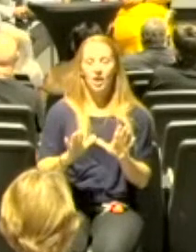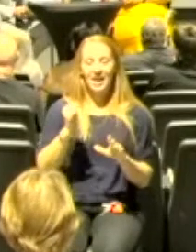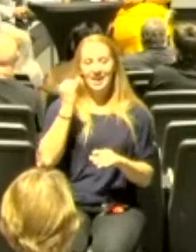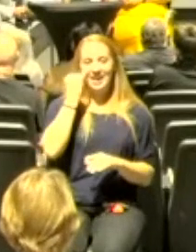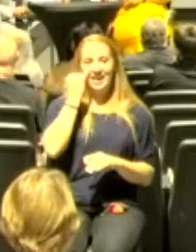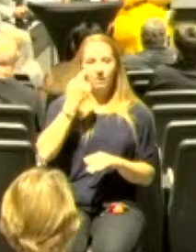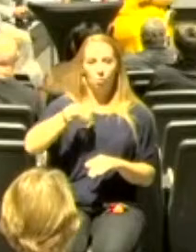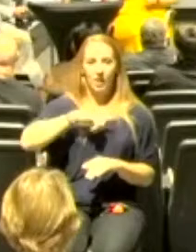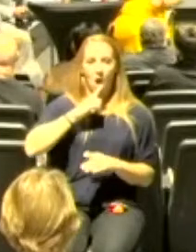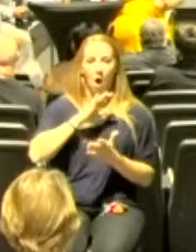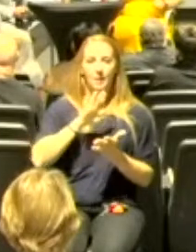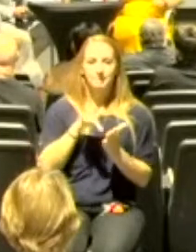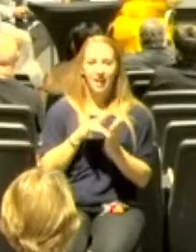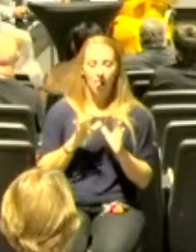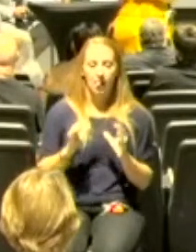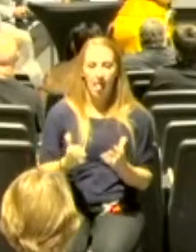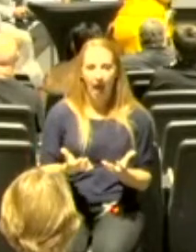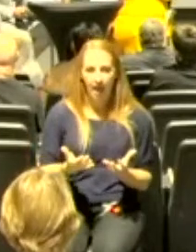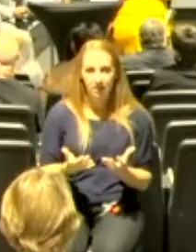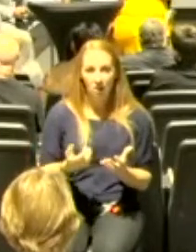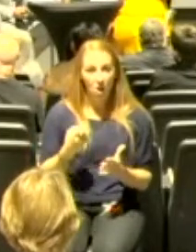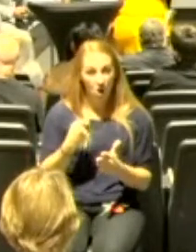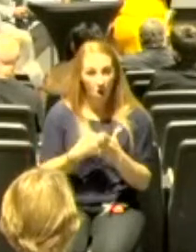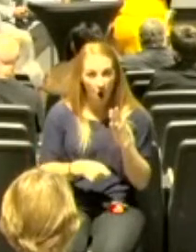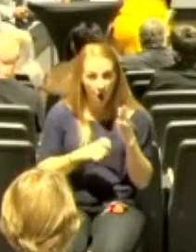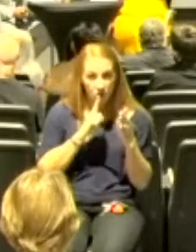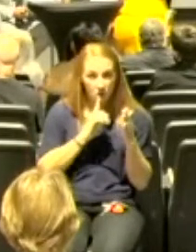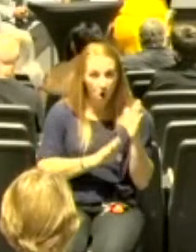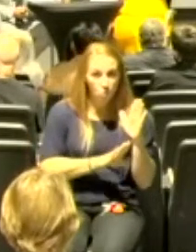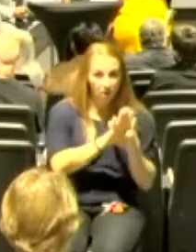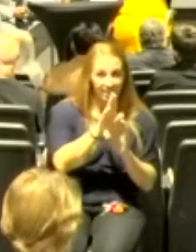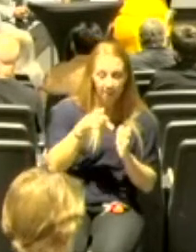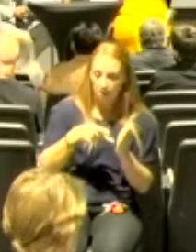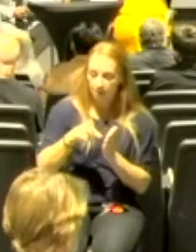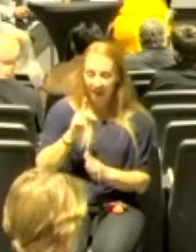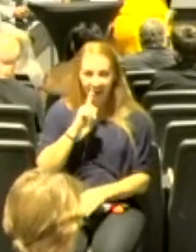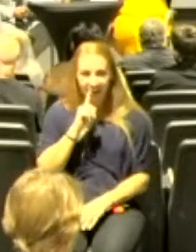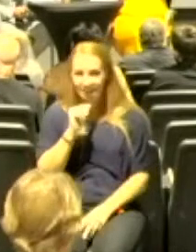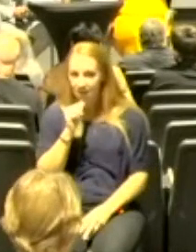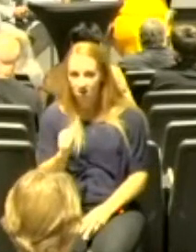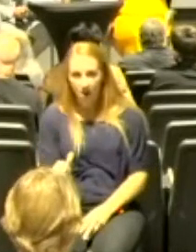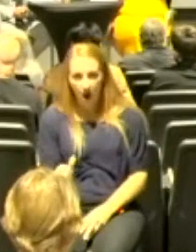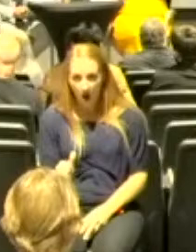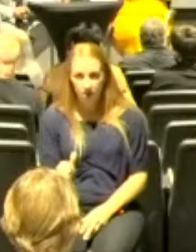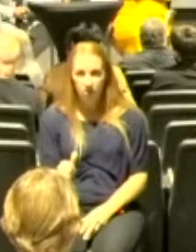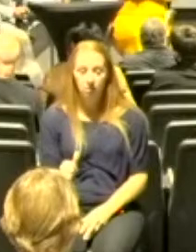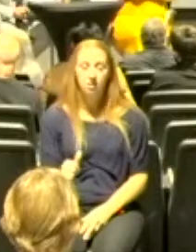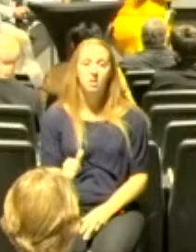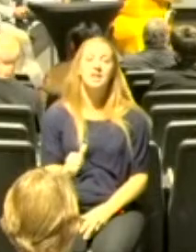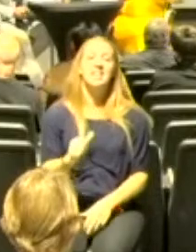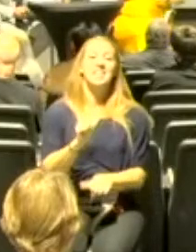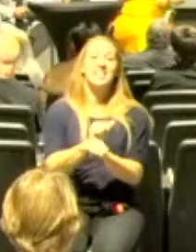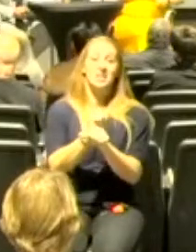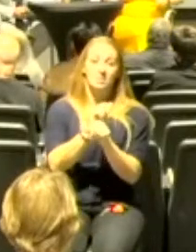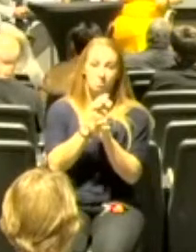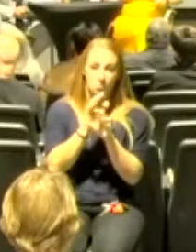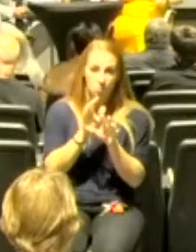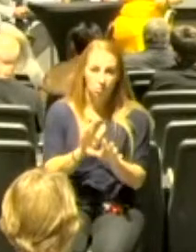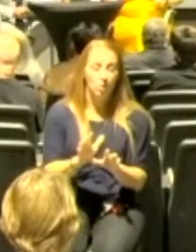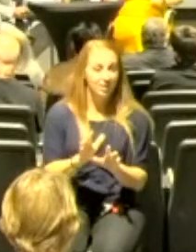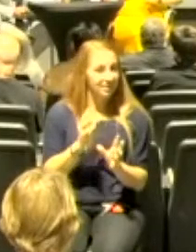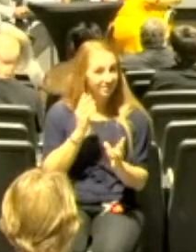middle class? And for many of us, costs are rising, but pay is not. Our classified employees especially come to mind